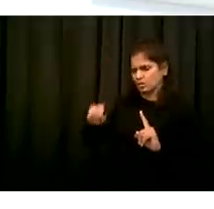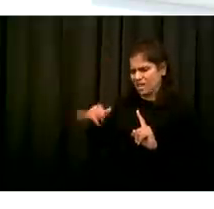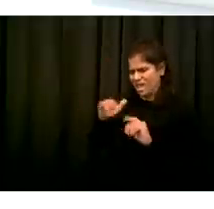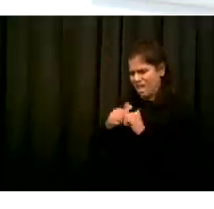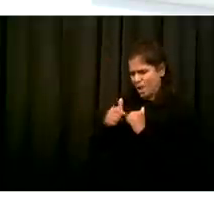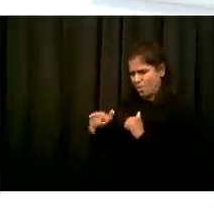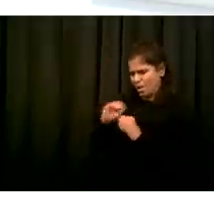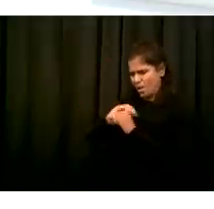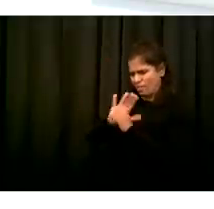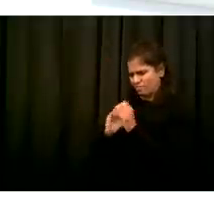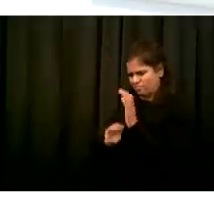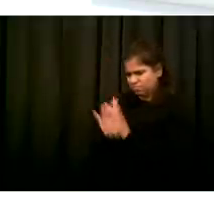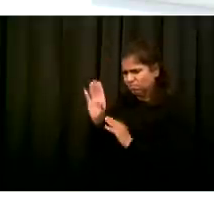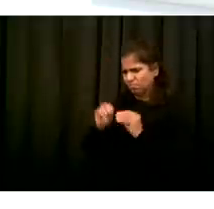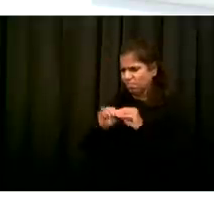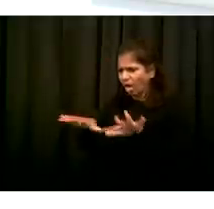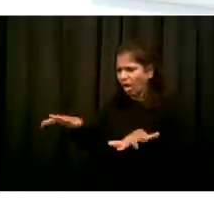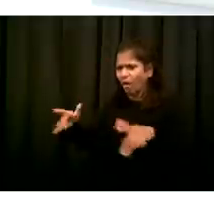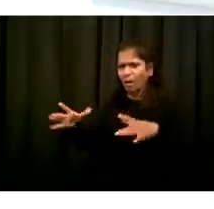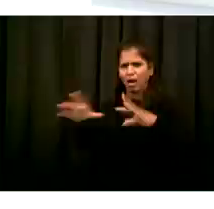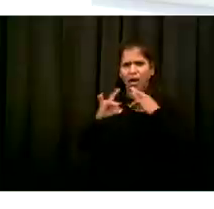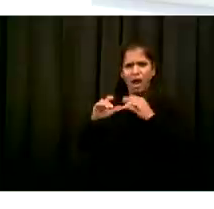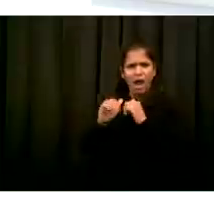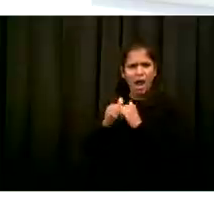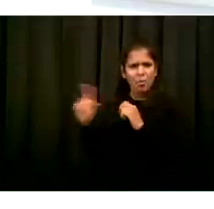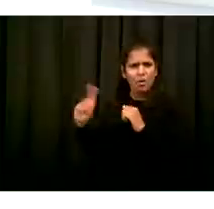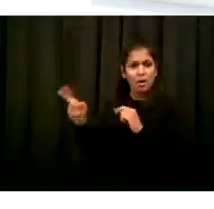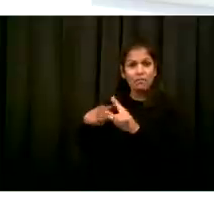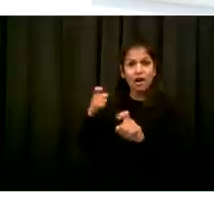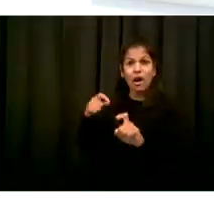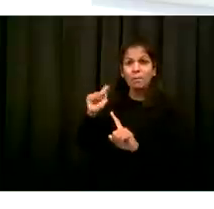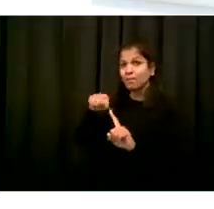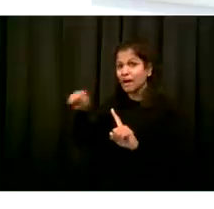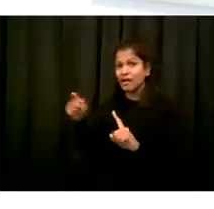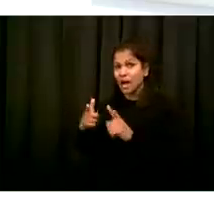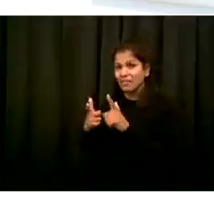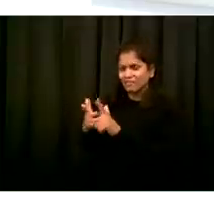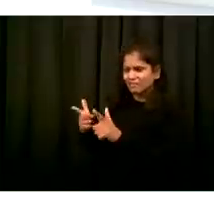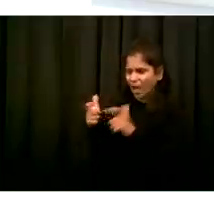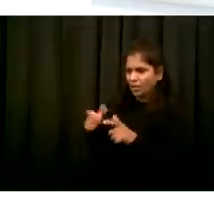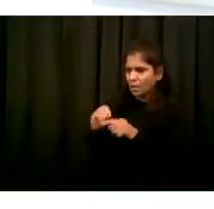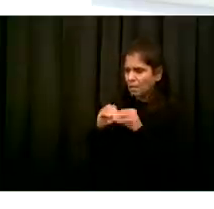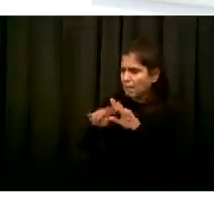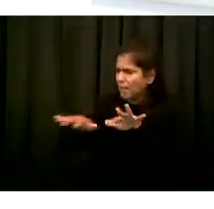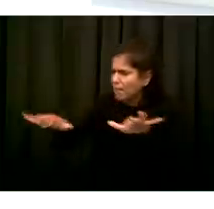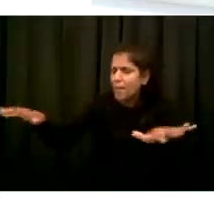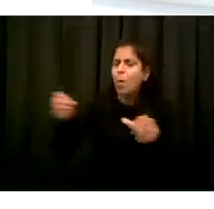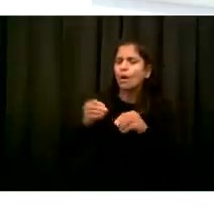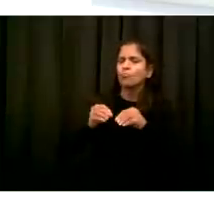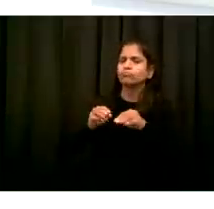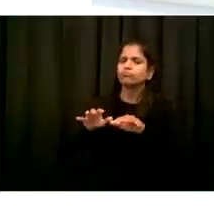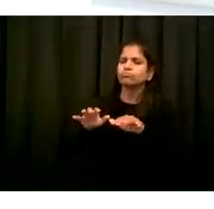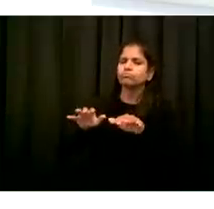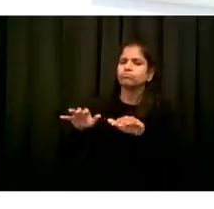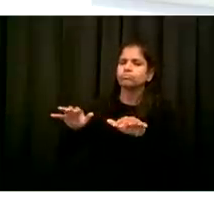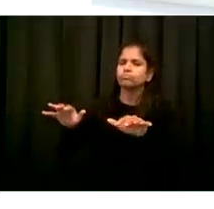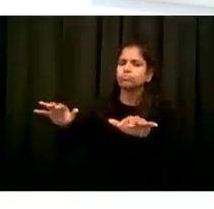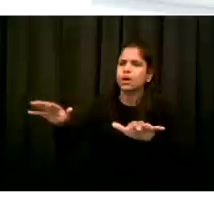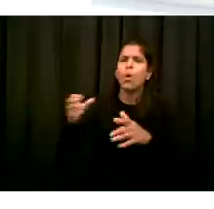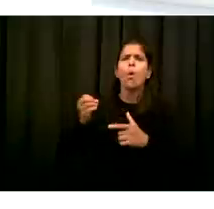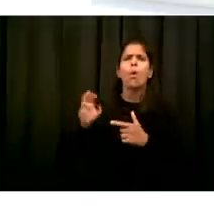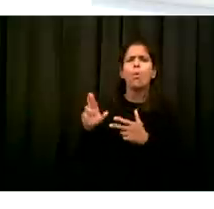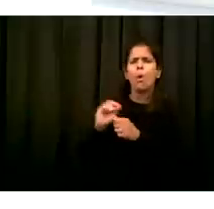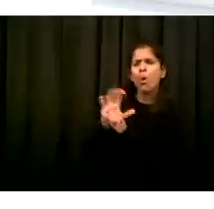can happen, with the practical considerations around how to implement these difficult